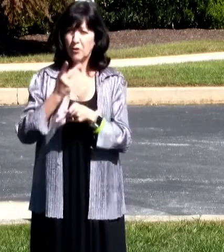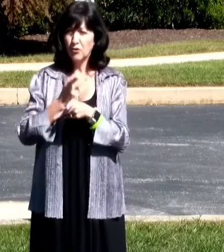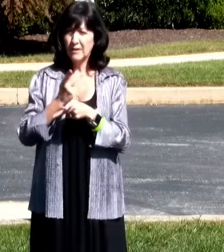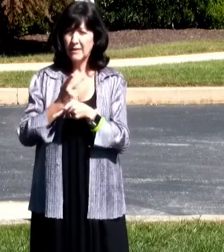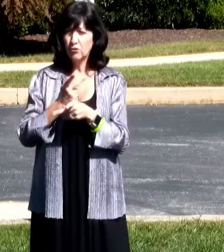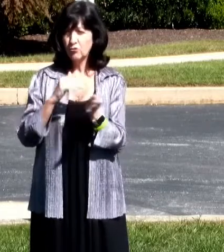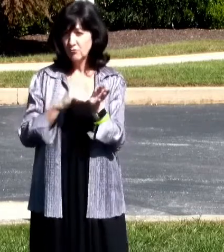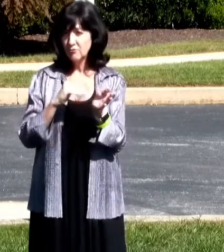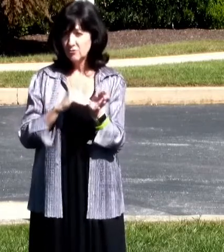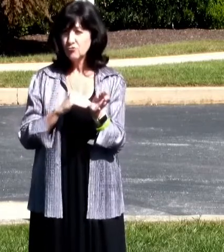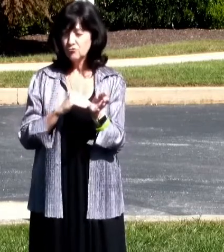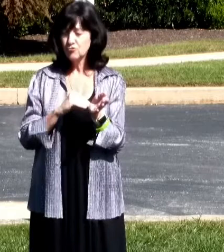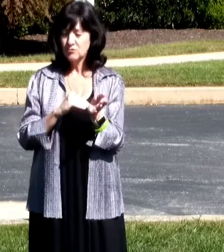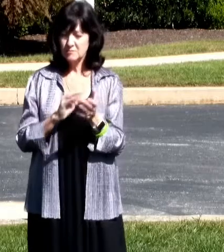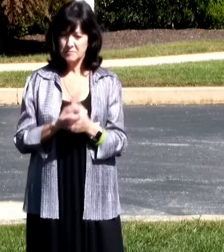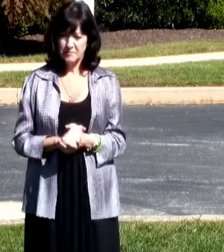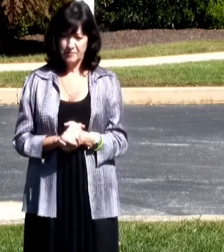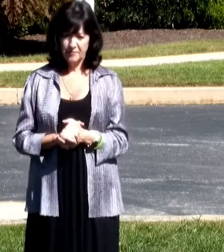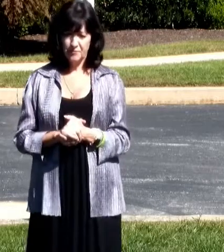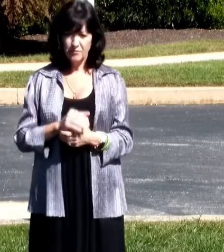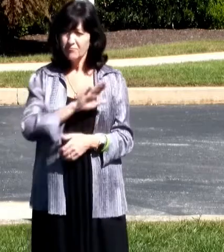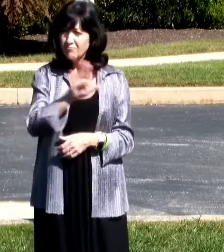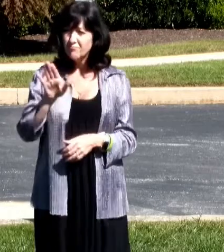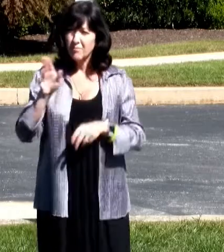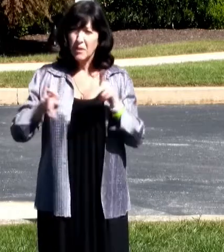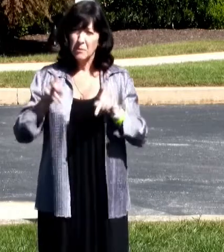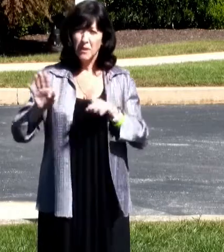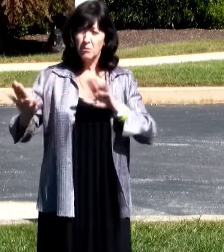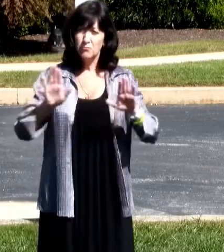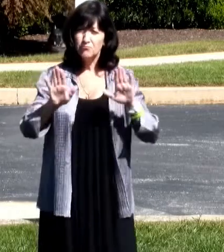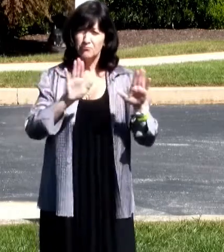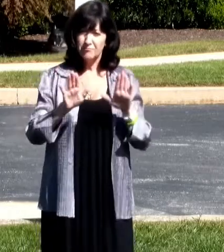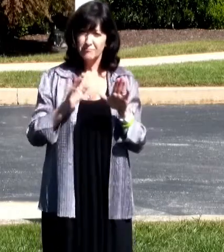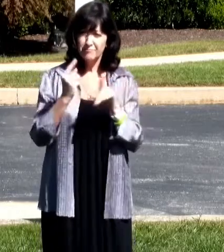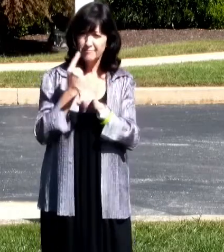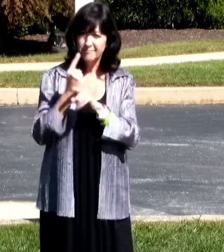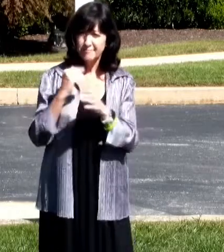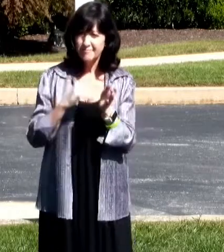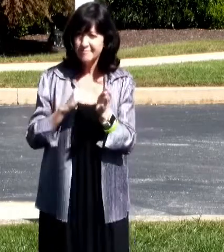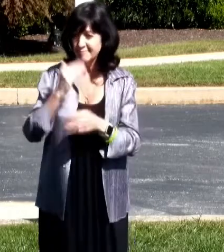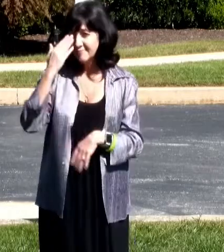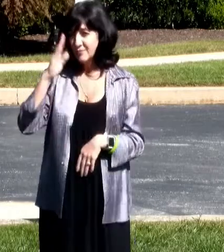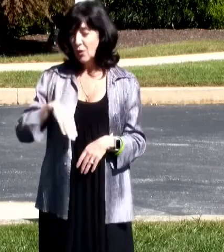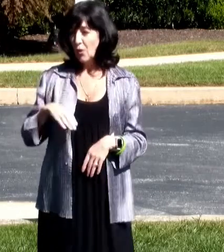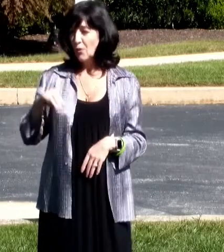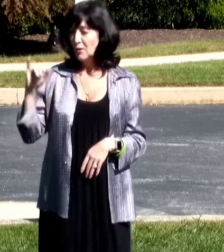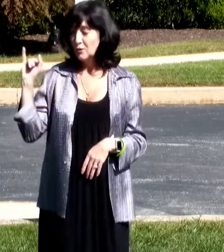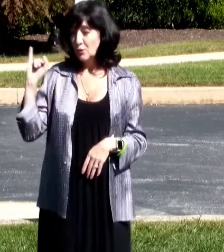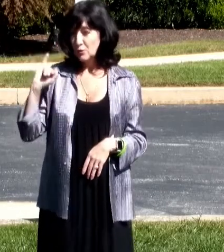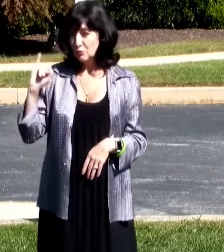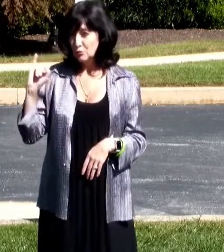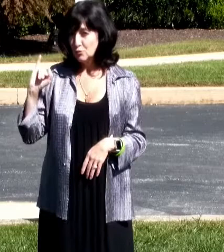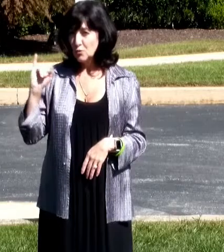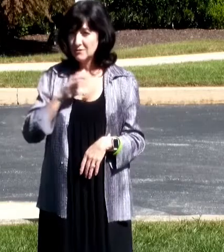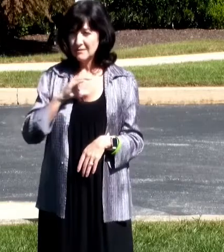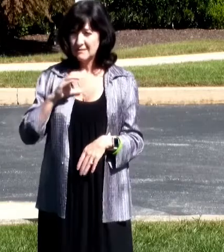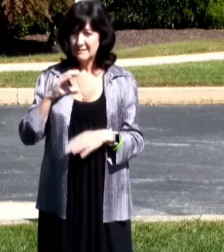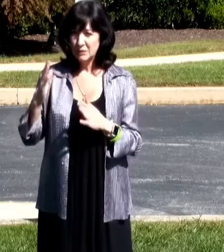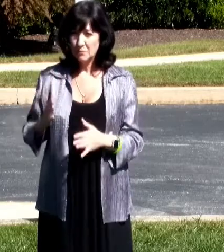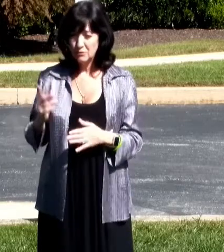this bill is all about. I think in reality it's going to be difficult to do. I know our insurance commissioner is going to have a big role in that, and we